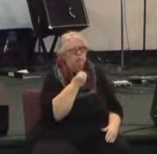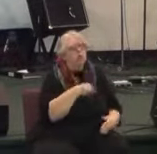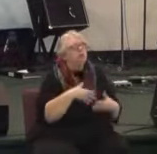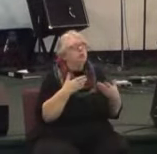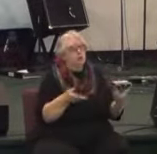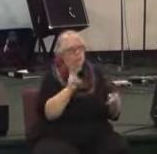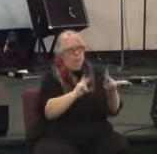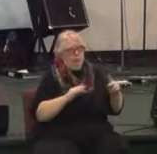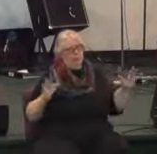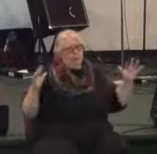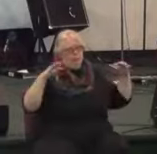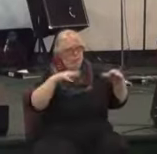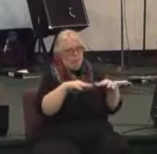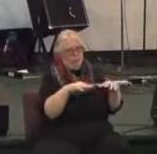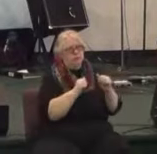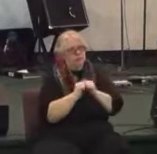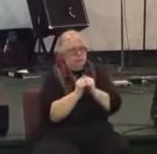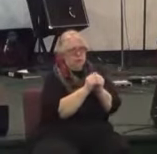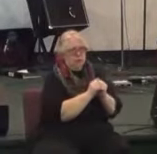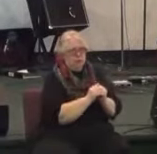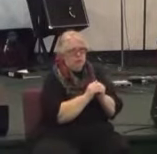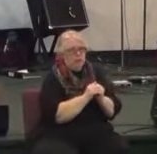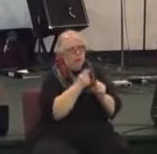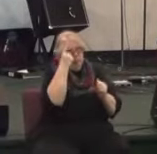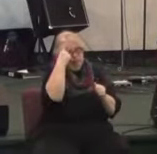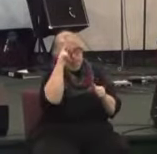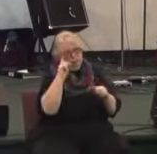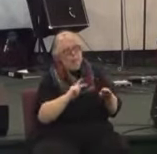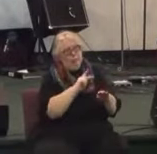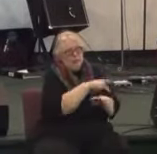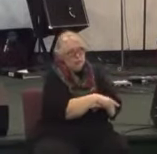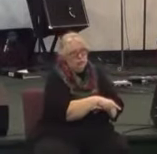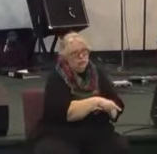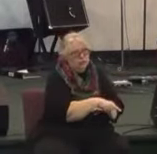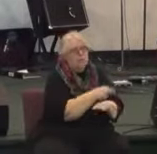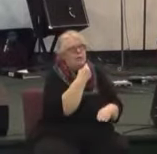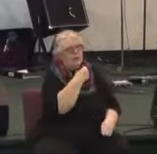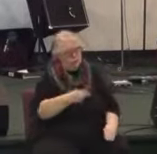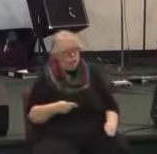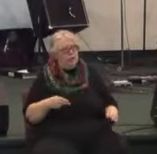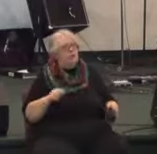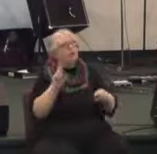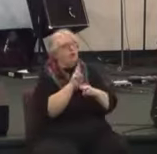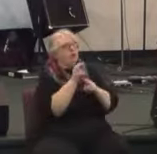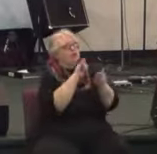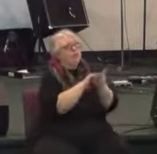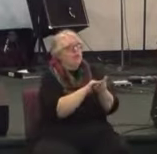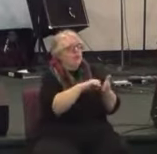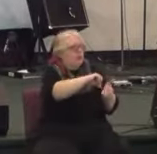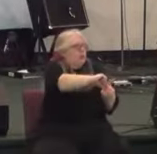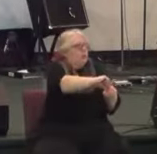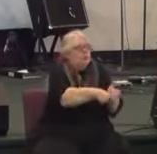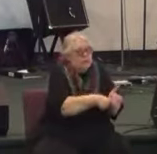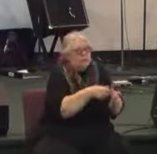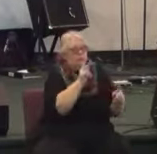The more power we have, the more we want to use it to impress. Man, it's fun to